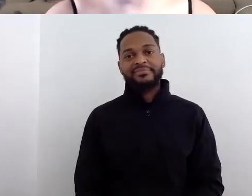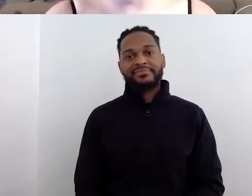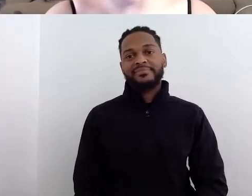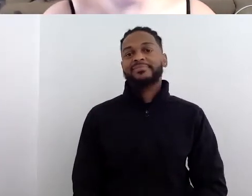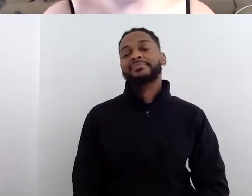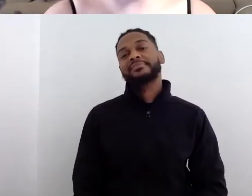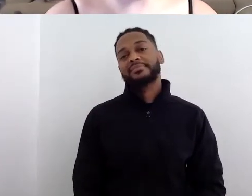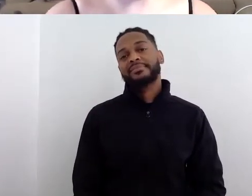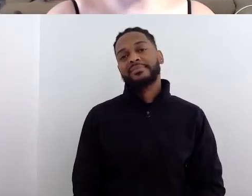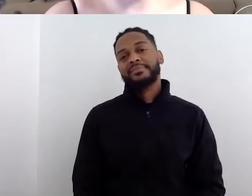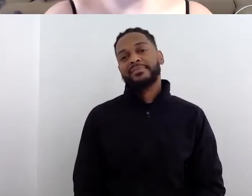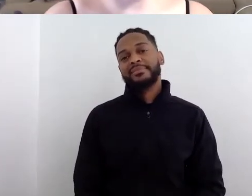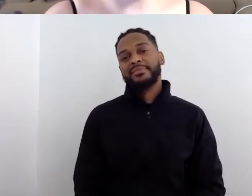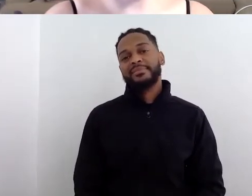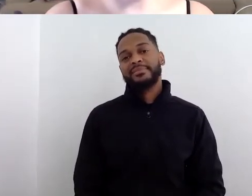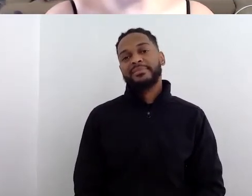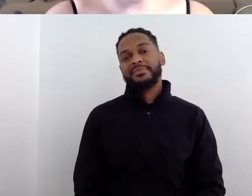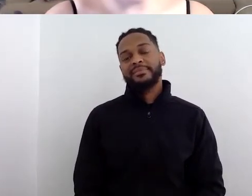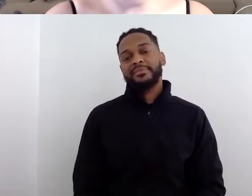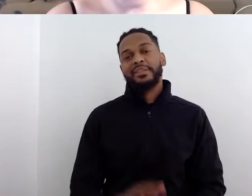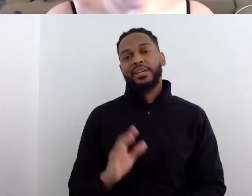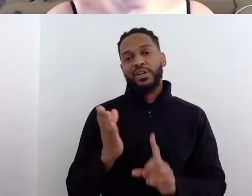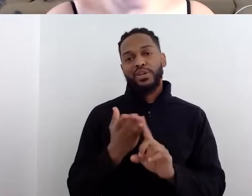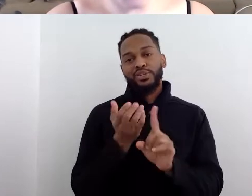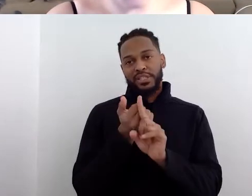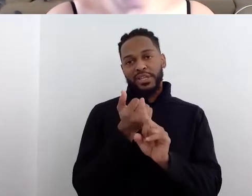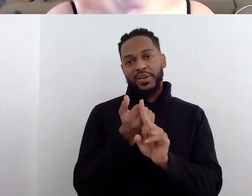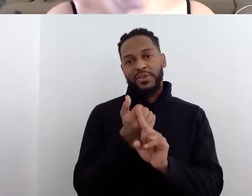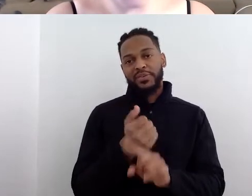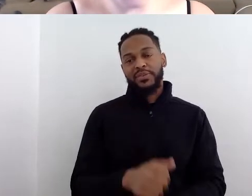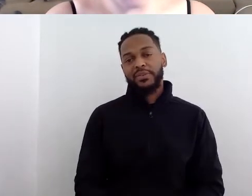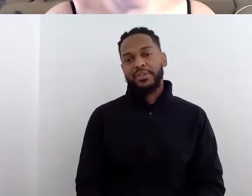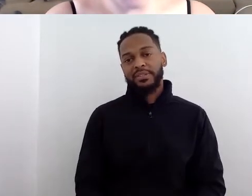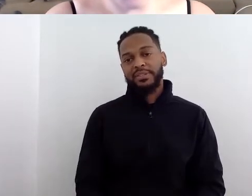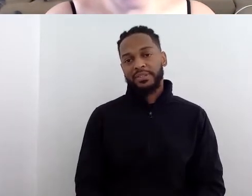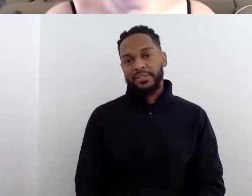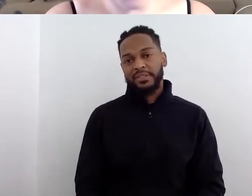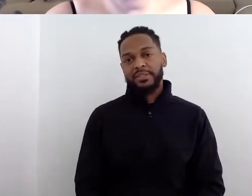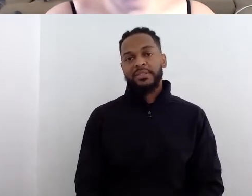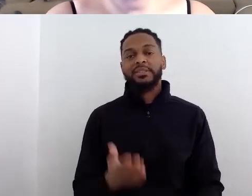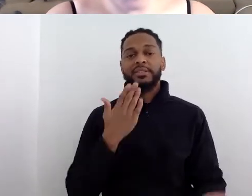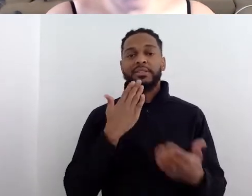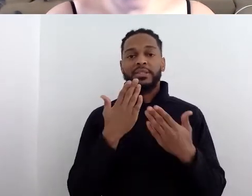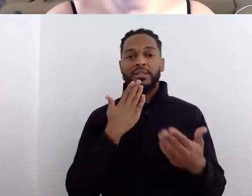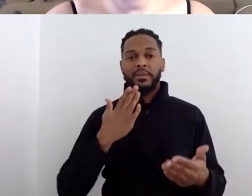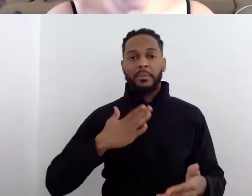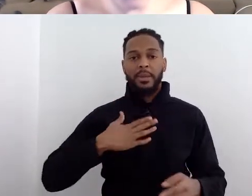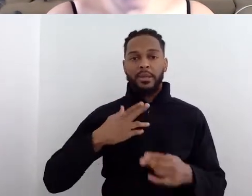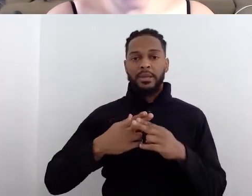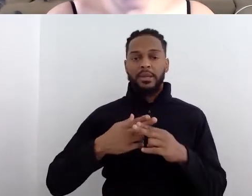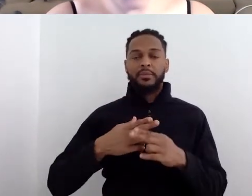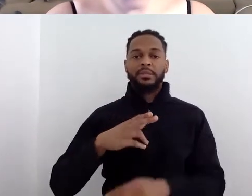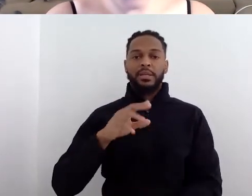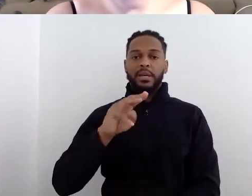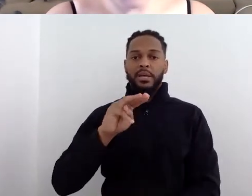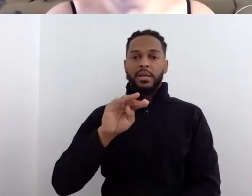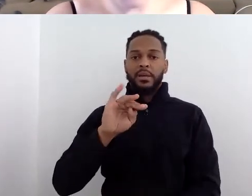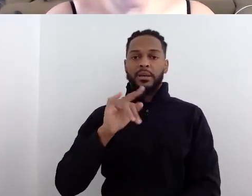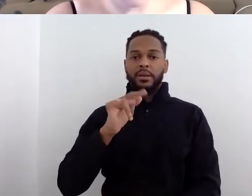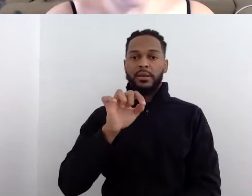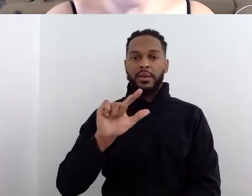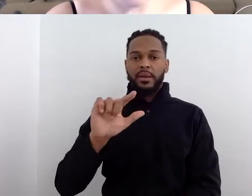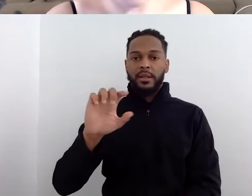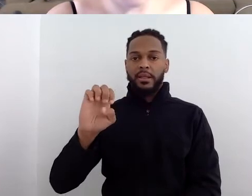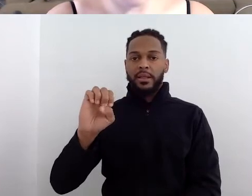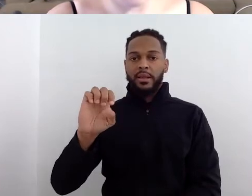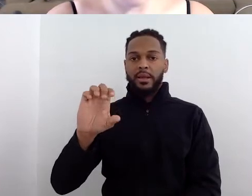let's start this conversation. All right, thanks for inviting me. So my name is Miguel Escalon. I'm a rehab doctor at